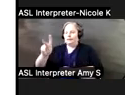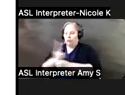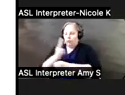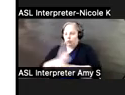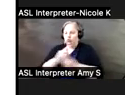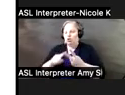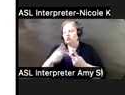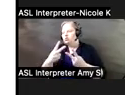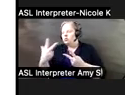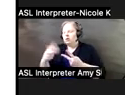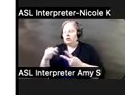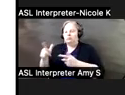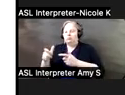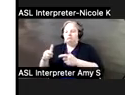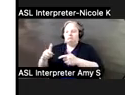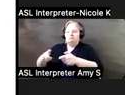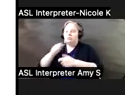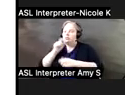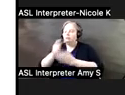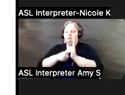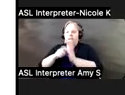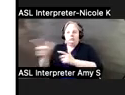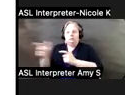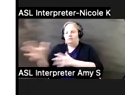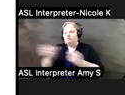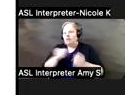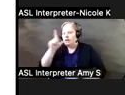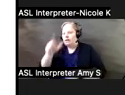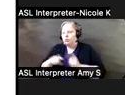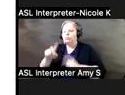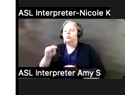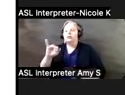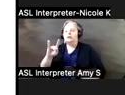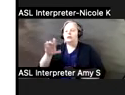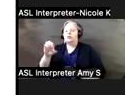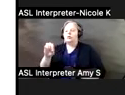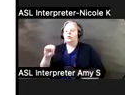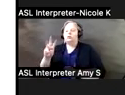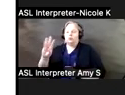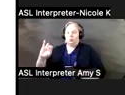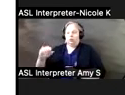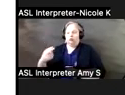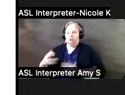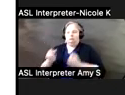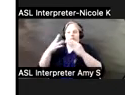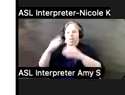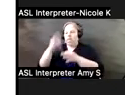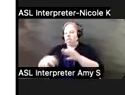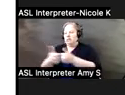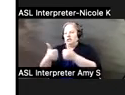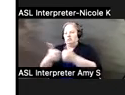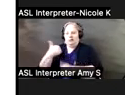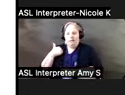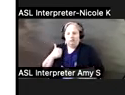buttons to play, and they don't require a lot of speed. Like I said before, Nintendo Switch is a great console that has a lot of these simple games. A lot of Nintendo Switch